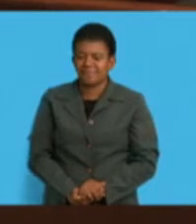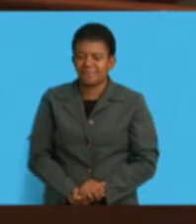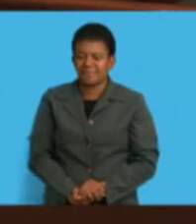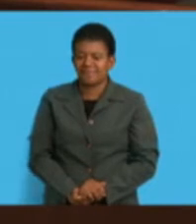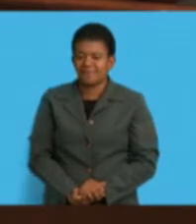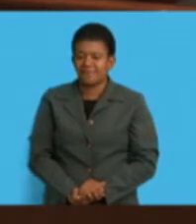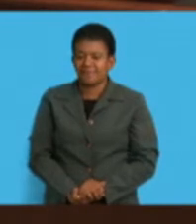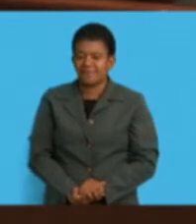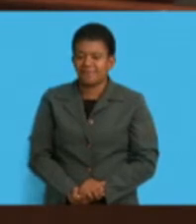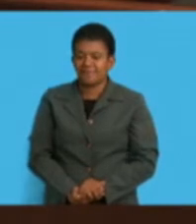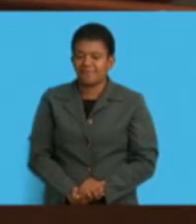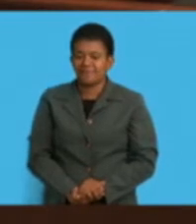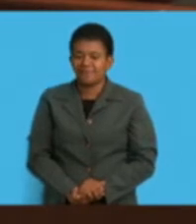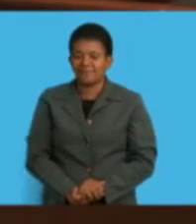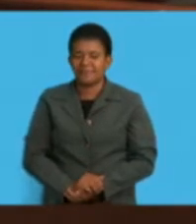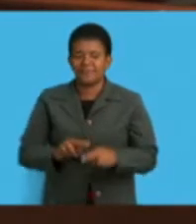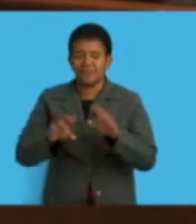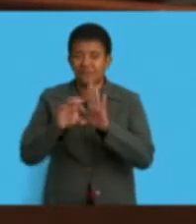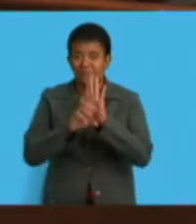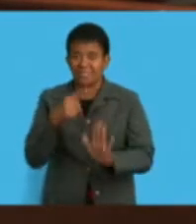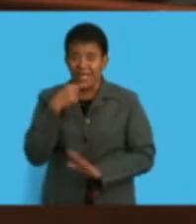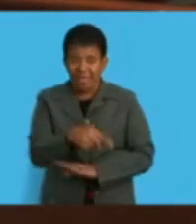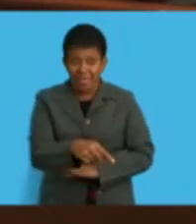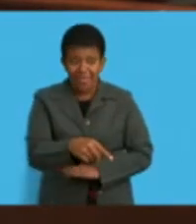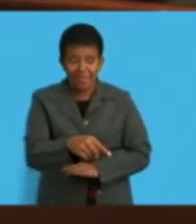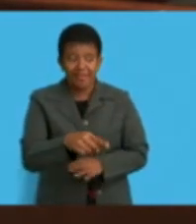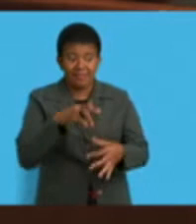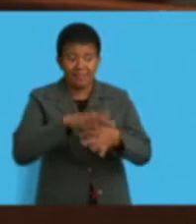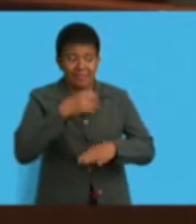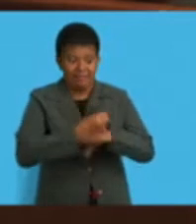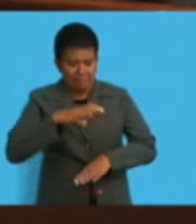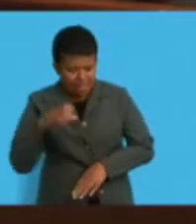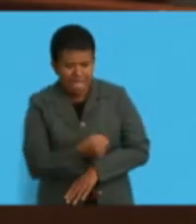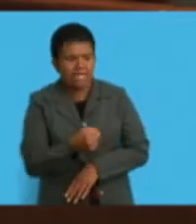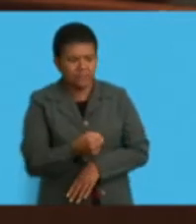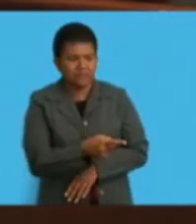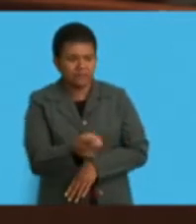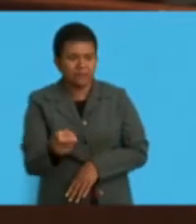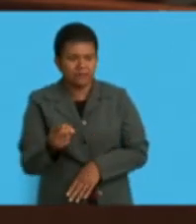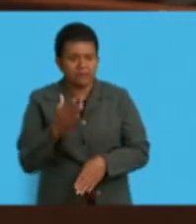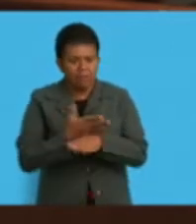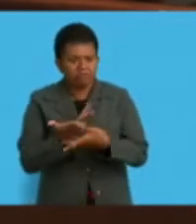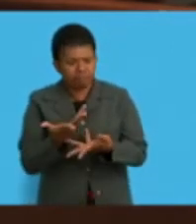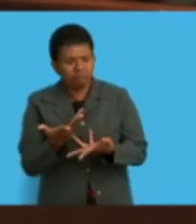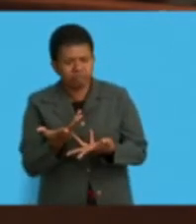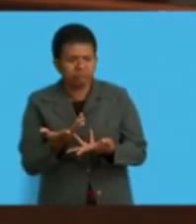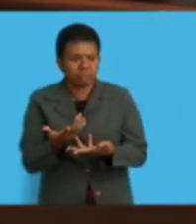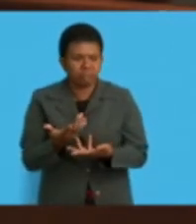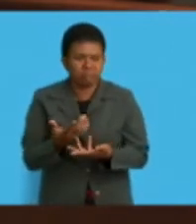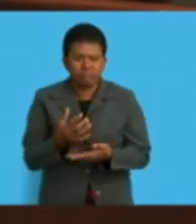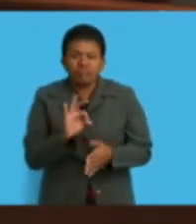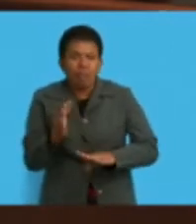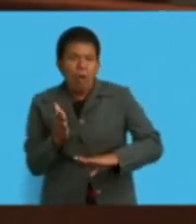the Fijian Constitution states that the elected government must serve a term of no less than 3.5 years and no more than 4